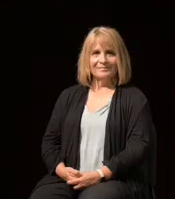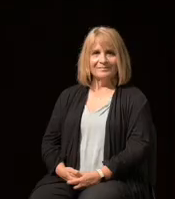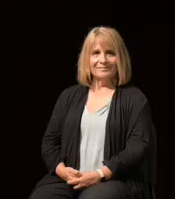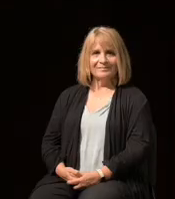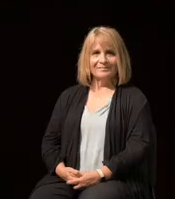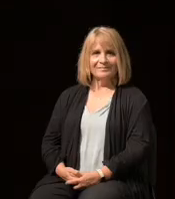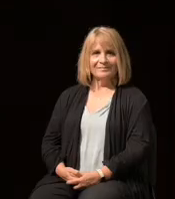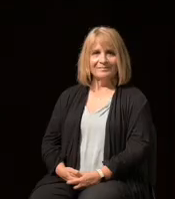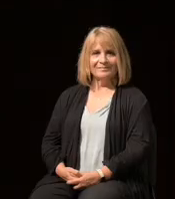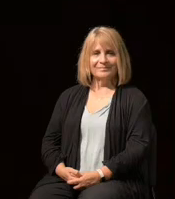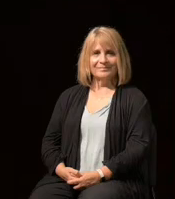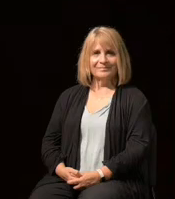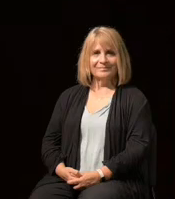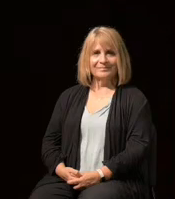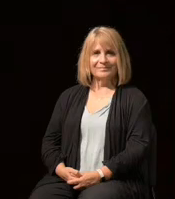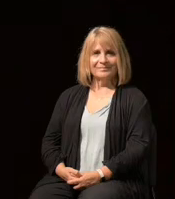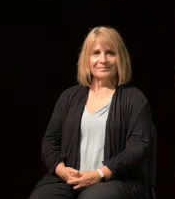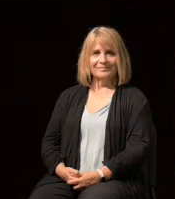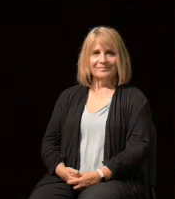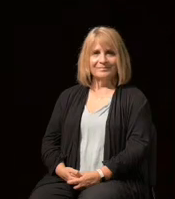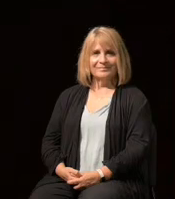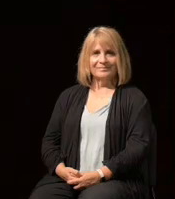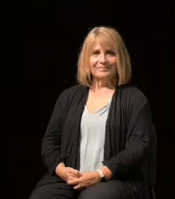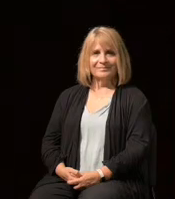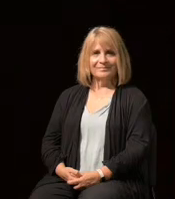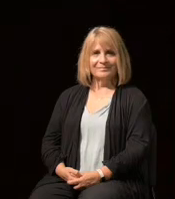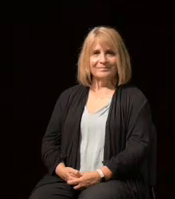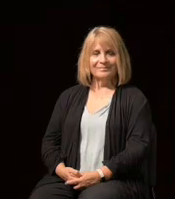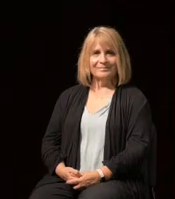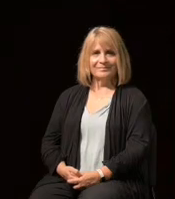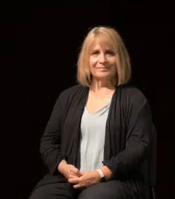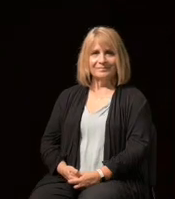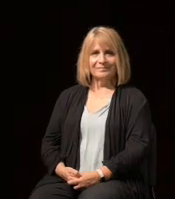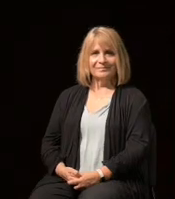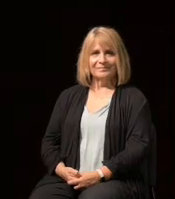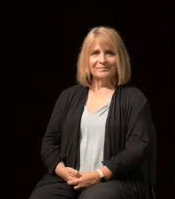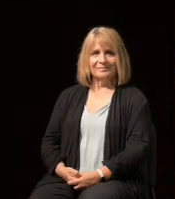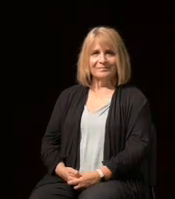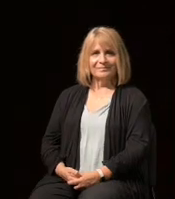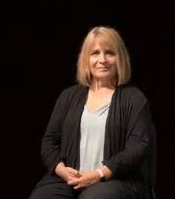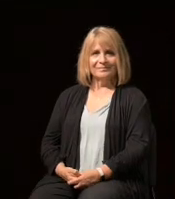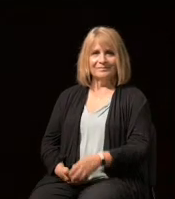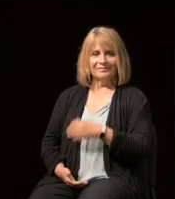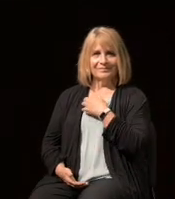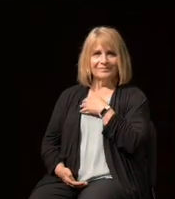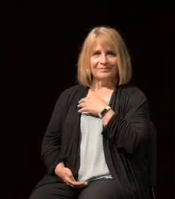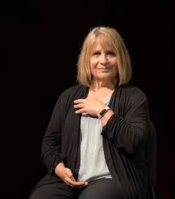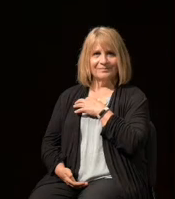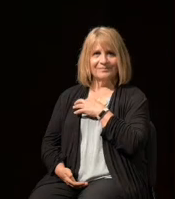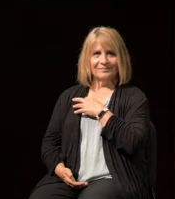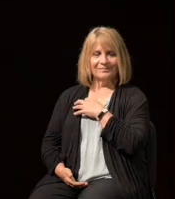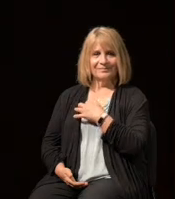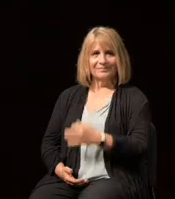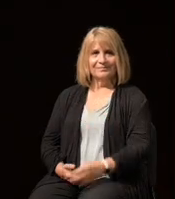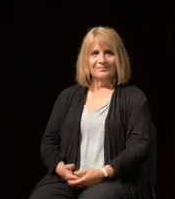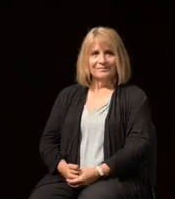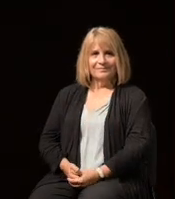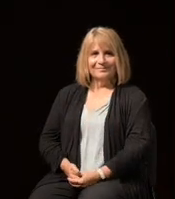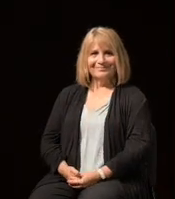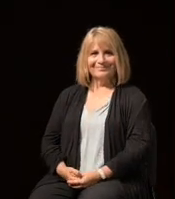Richard Goldsmith, Brian Loker, Clint Martin, Lori McConico, Ronald